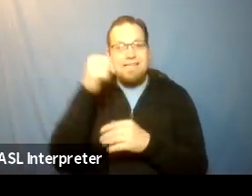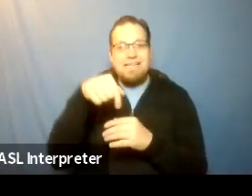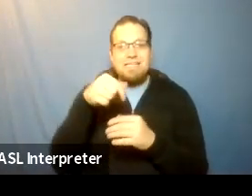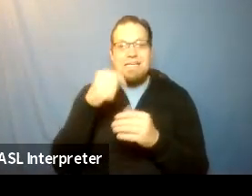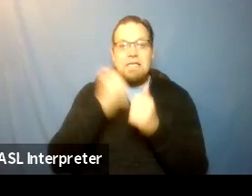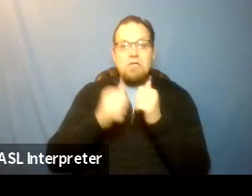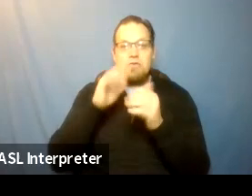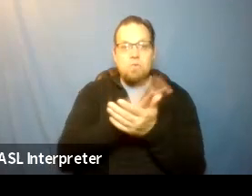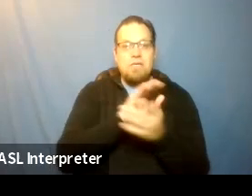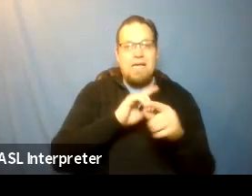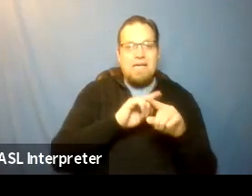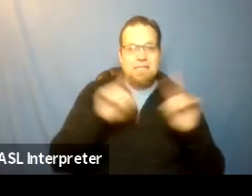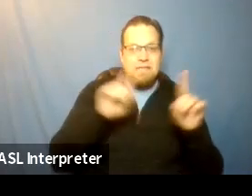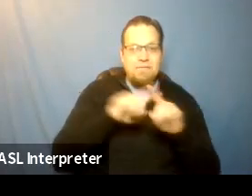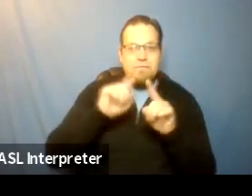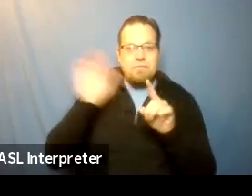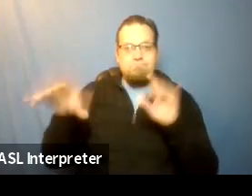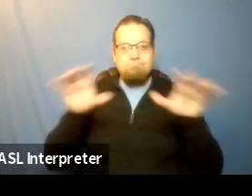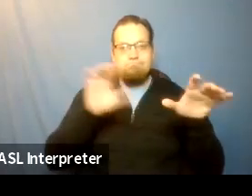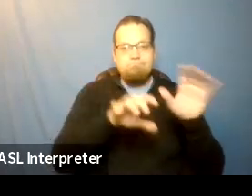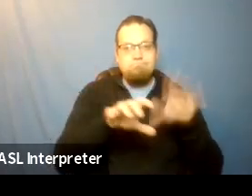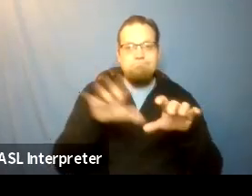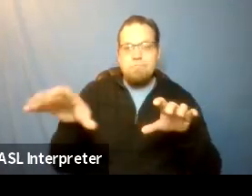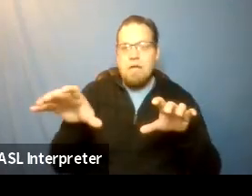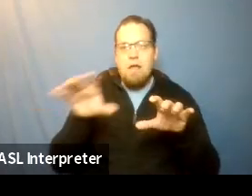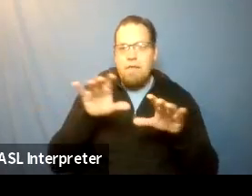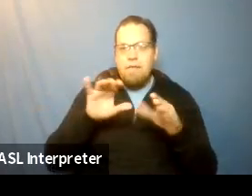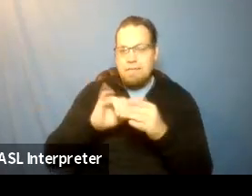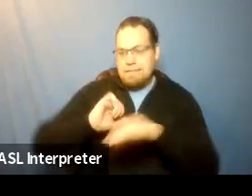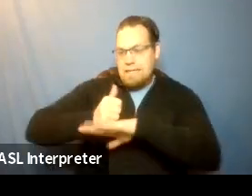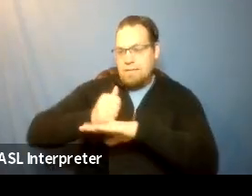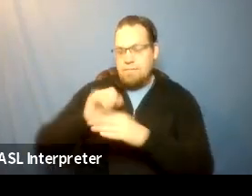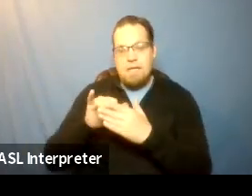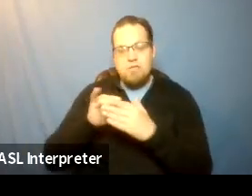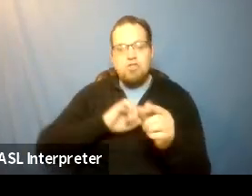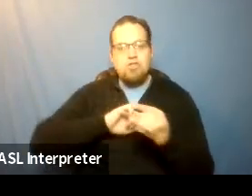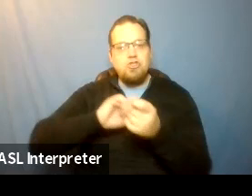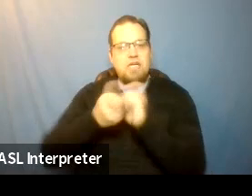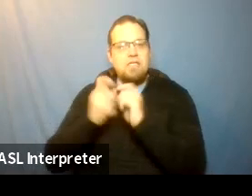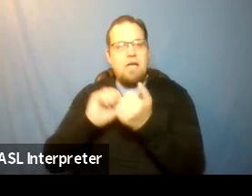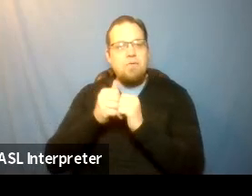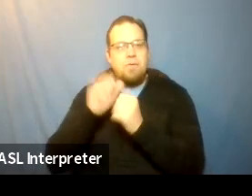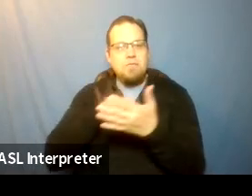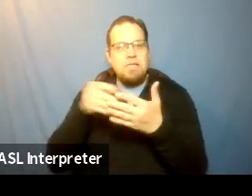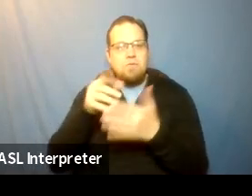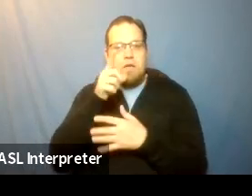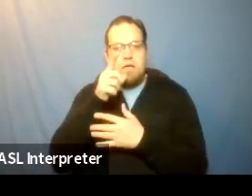different layout, so that it impacts the way that they would schedule lunch, for instance. So some schools may